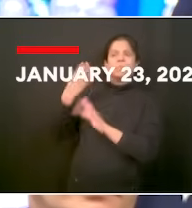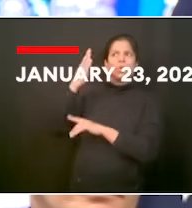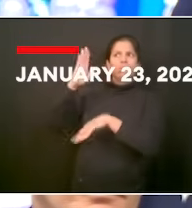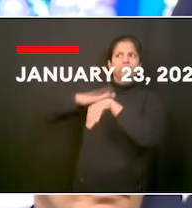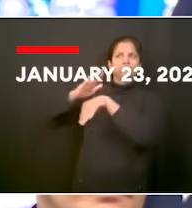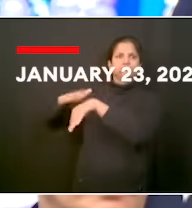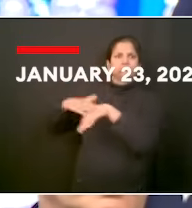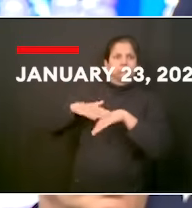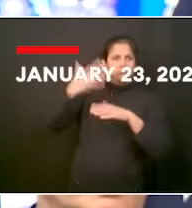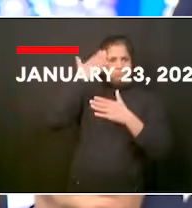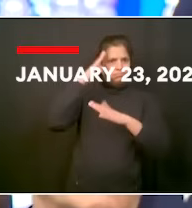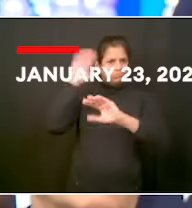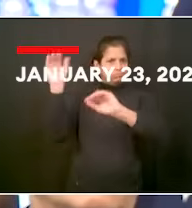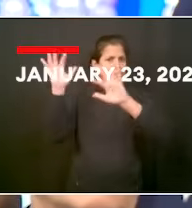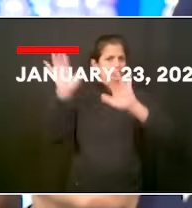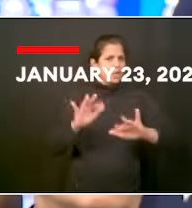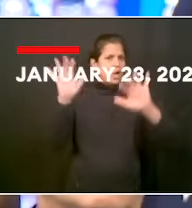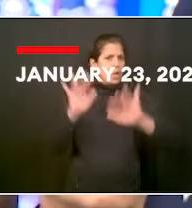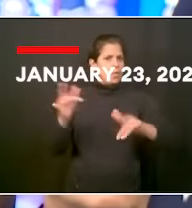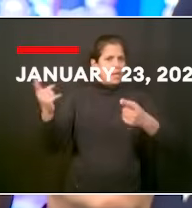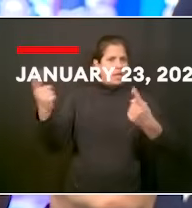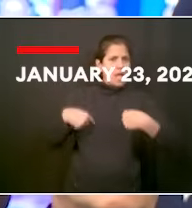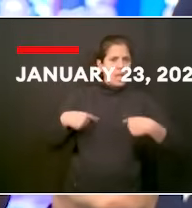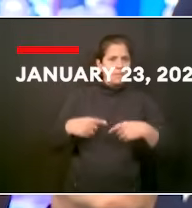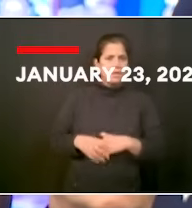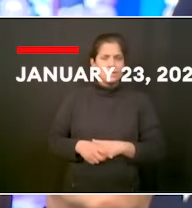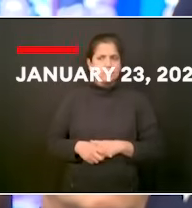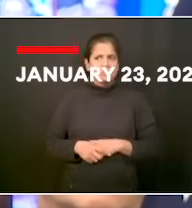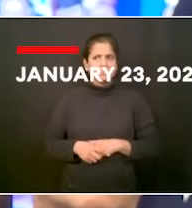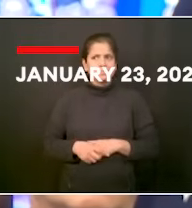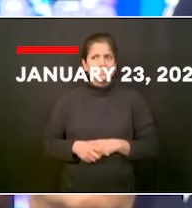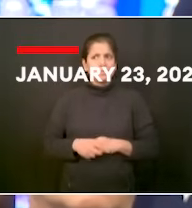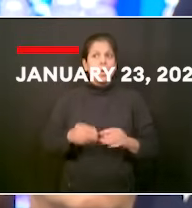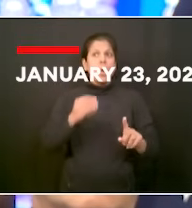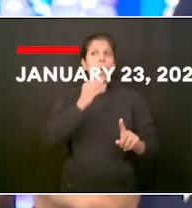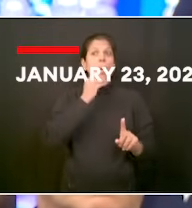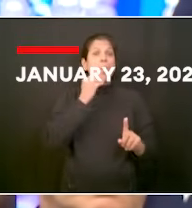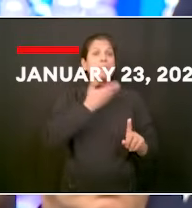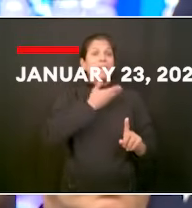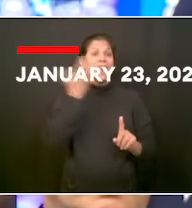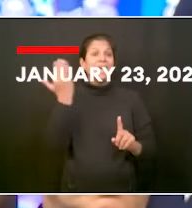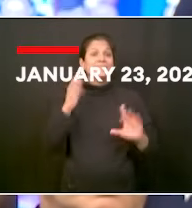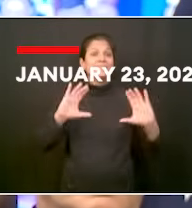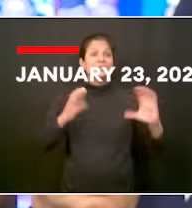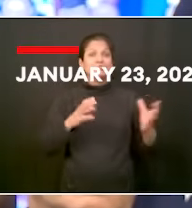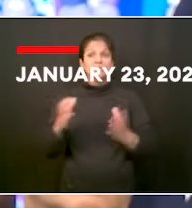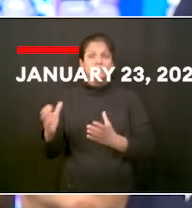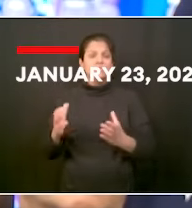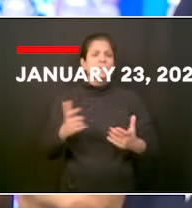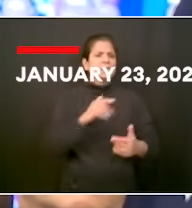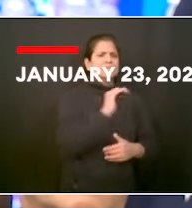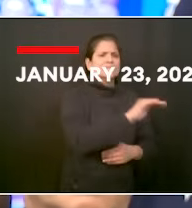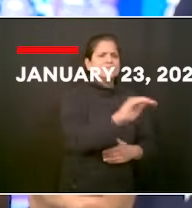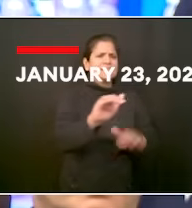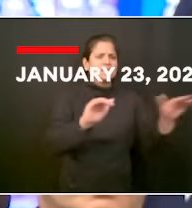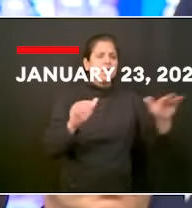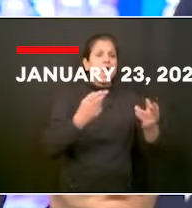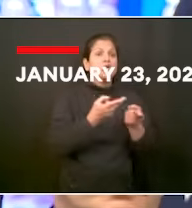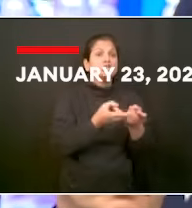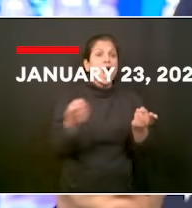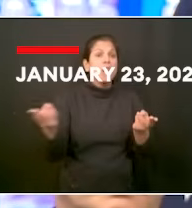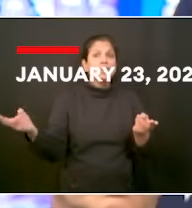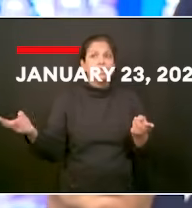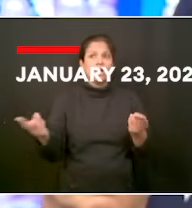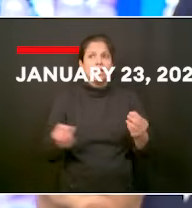outreach workers have been and will continue to canvass the 5 boroughs so that we are connecting homeless New Yorkers with shelter and bringing them out of the